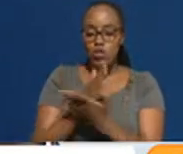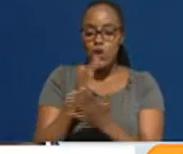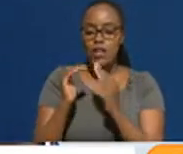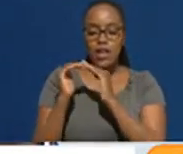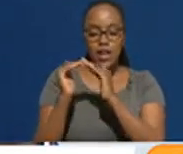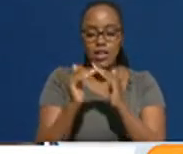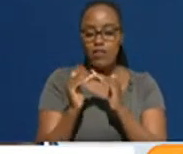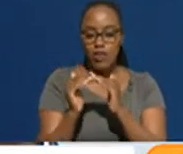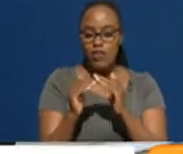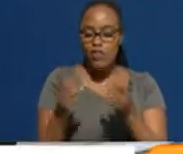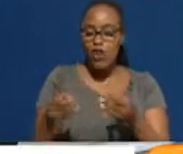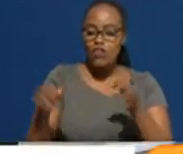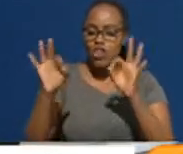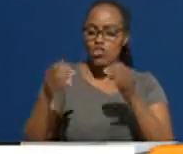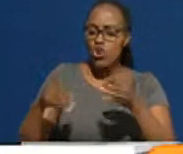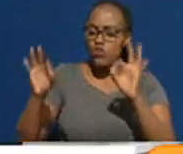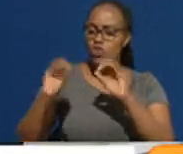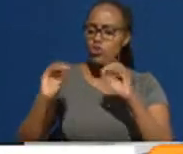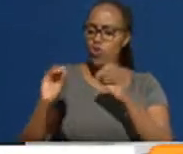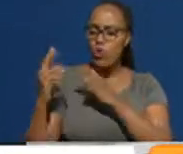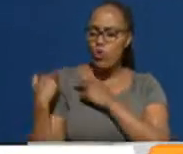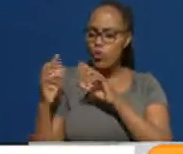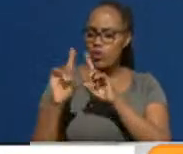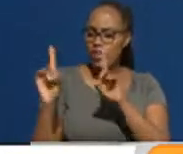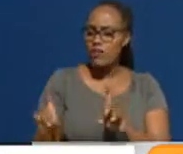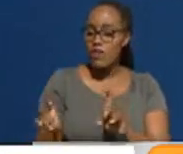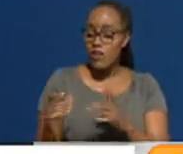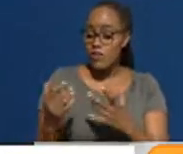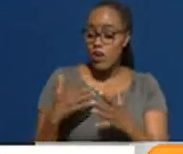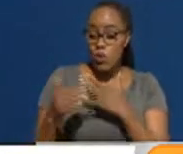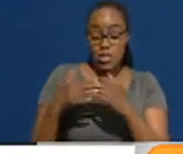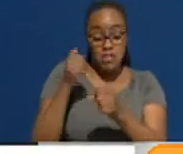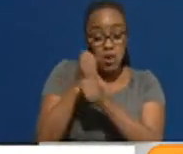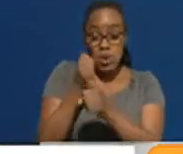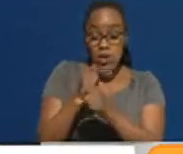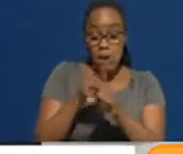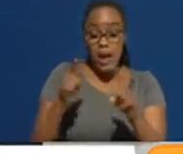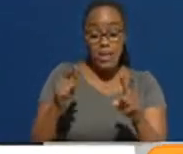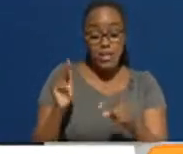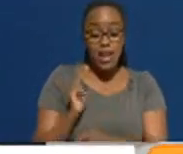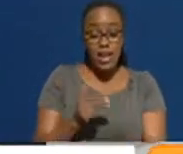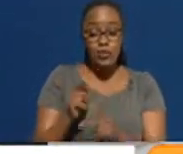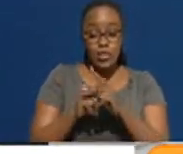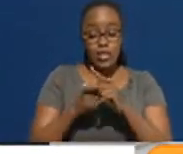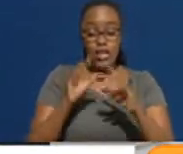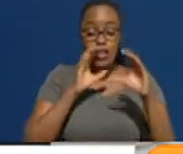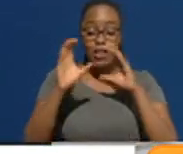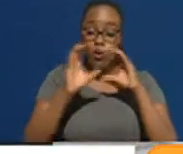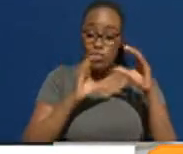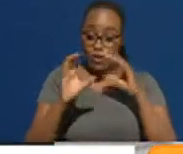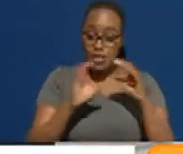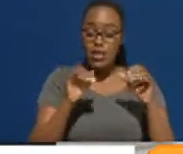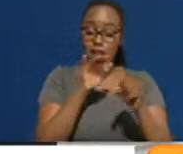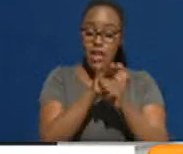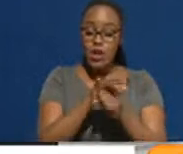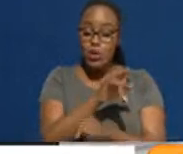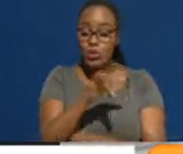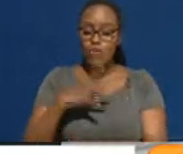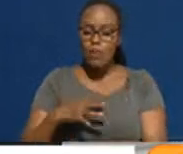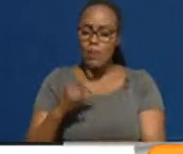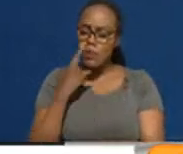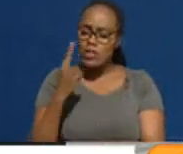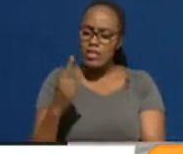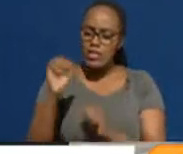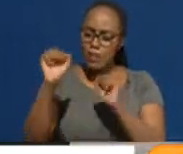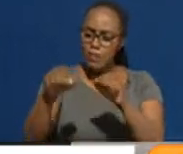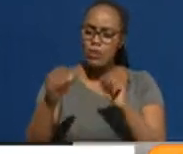whether it's an official or unofficial role. It's up to what we agree. Okay. You know, but at least we started that conversation. And many people said, look,